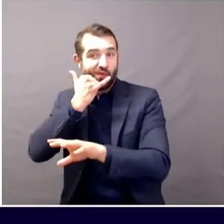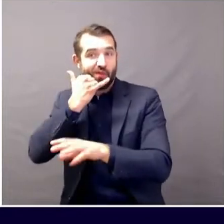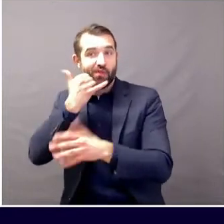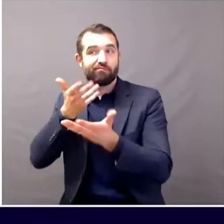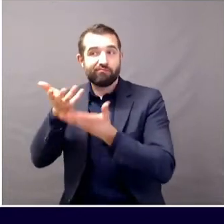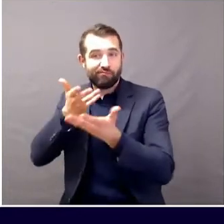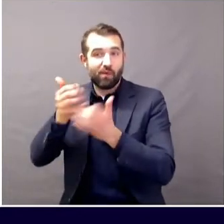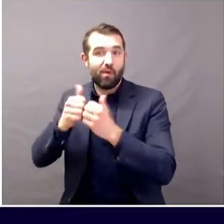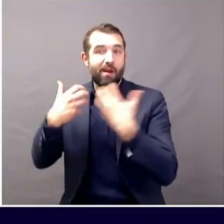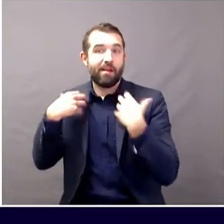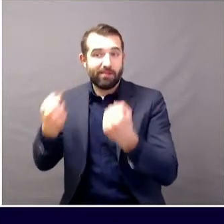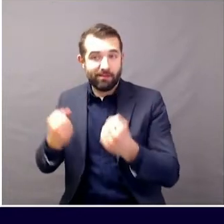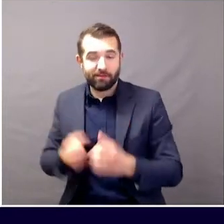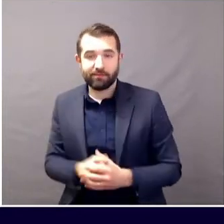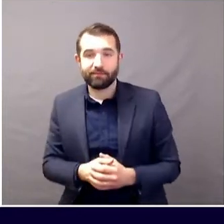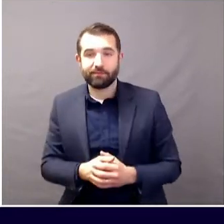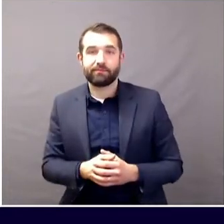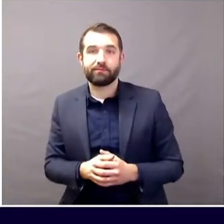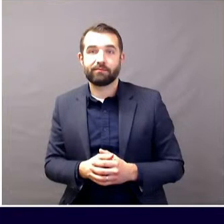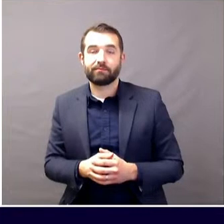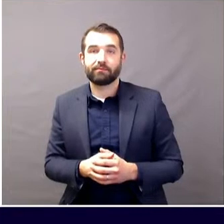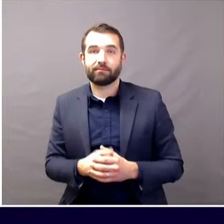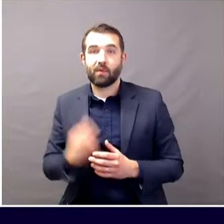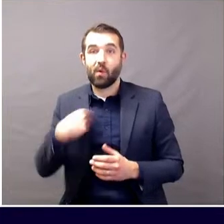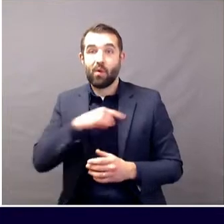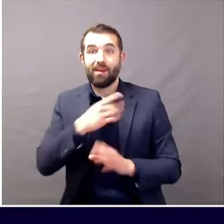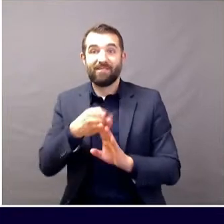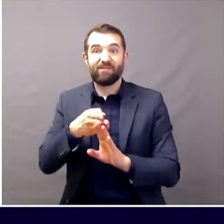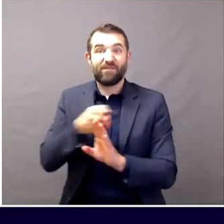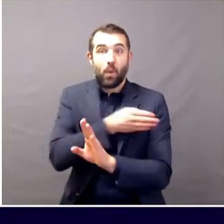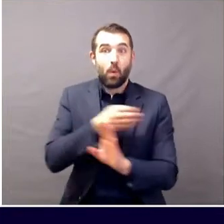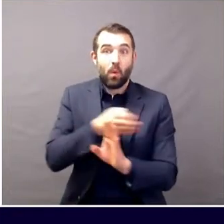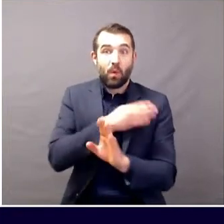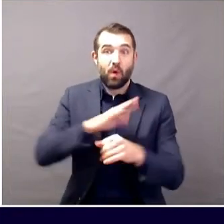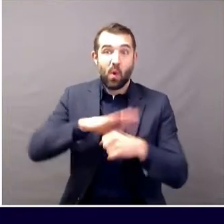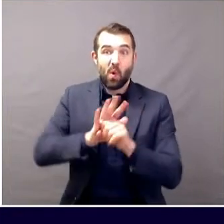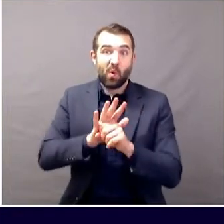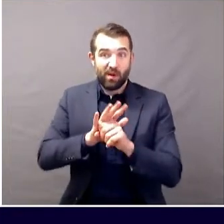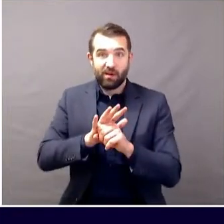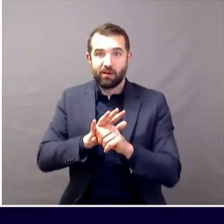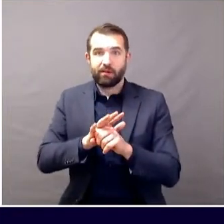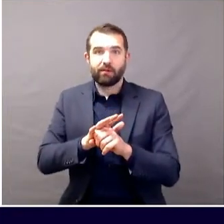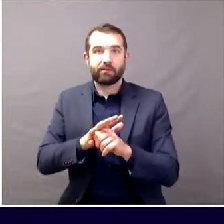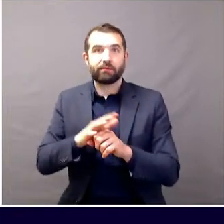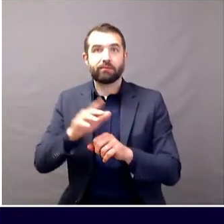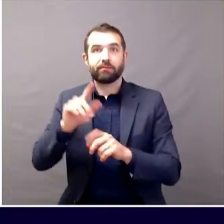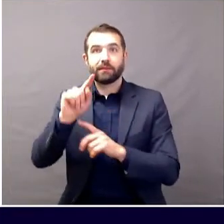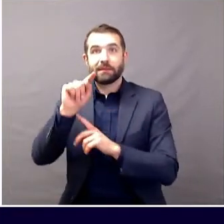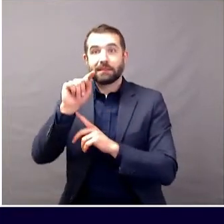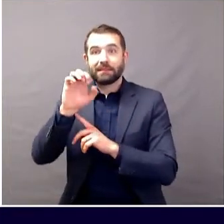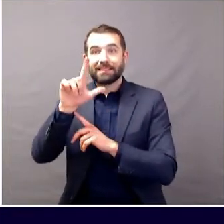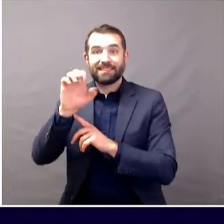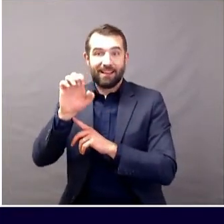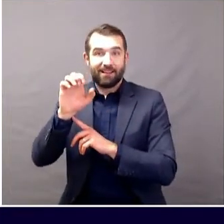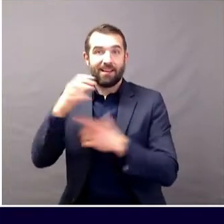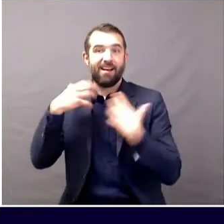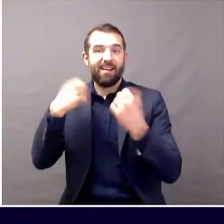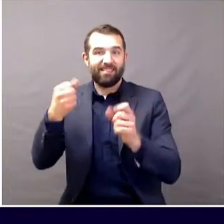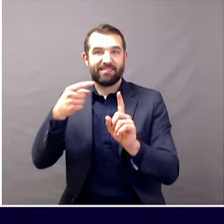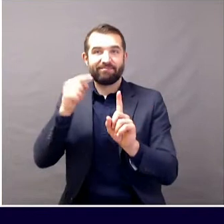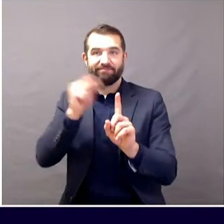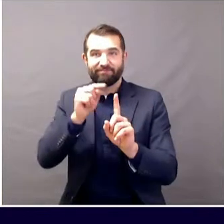average, for example, that prior to the pandemic, the claims for telehealth visits was somewhere around 800 to